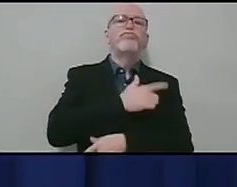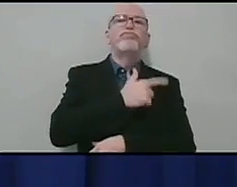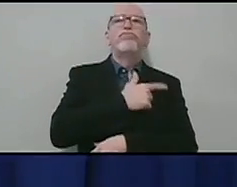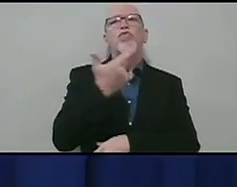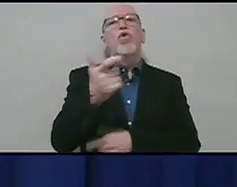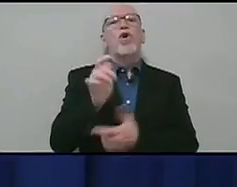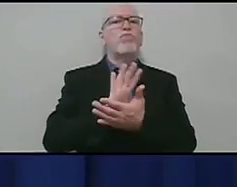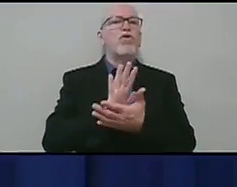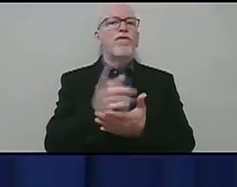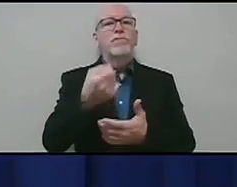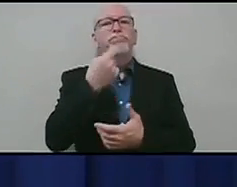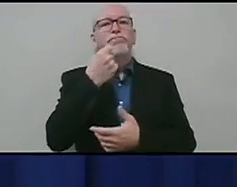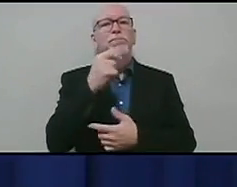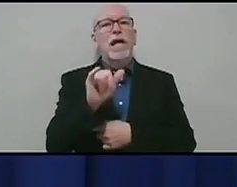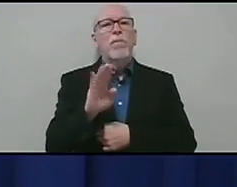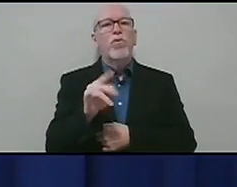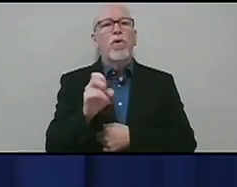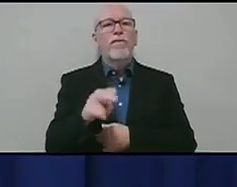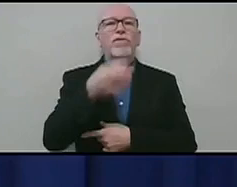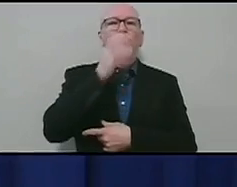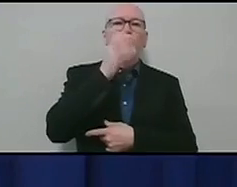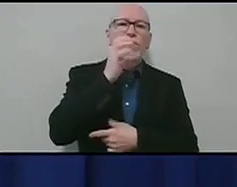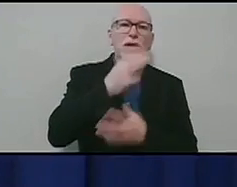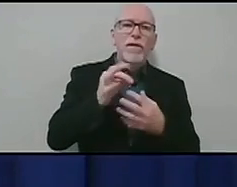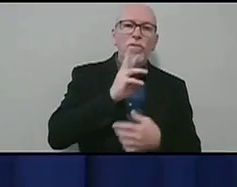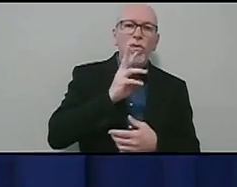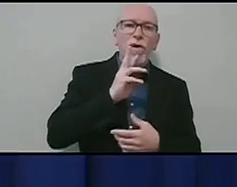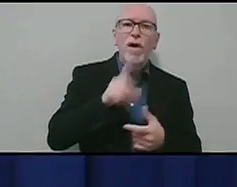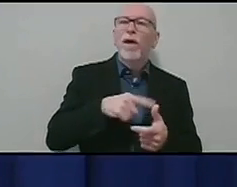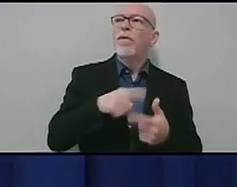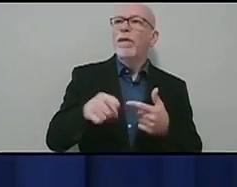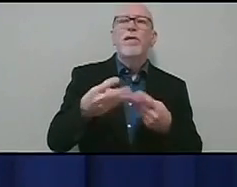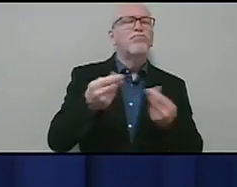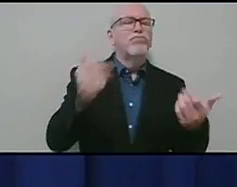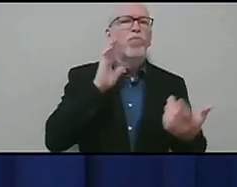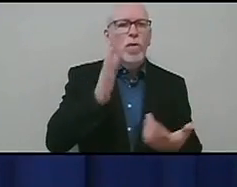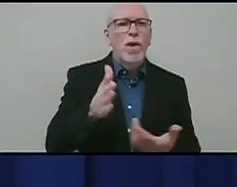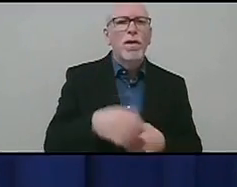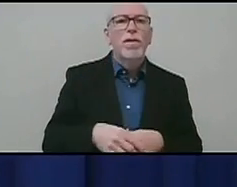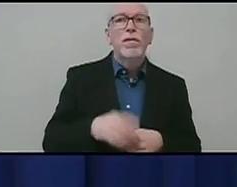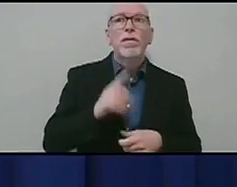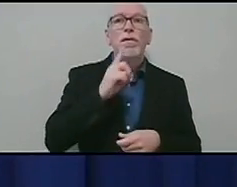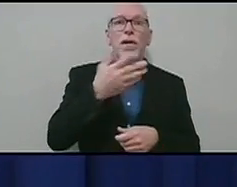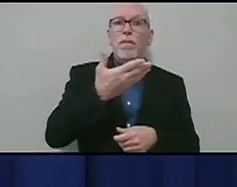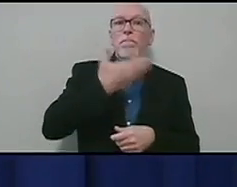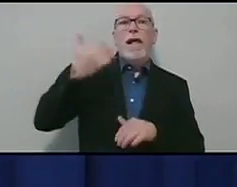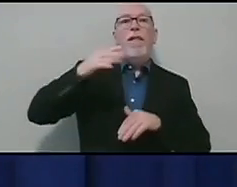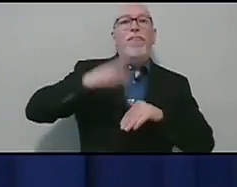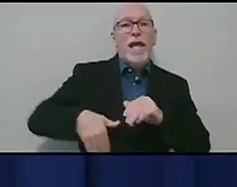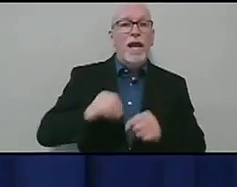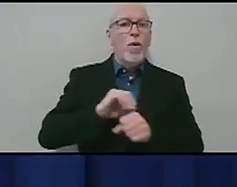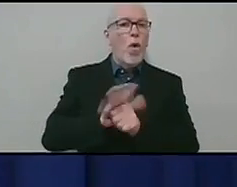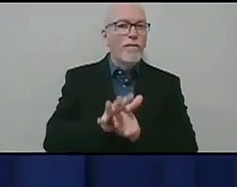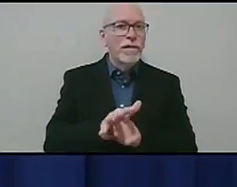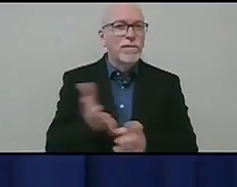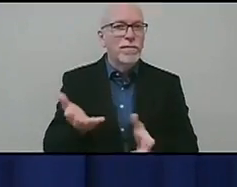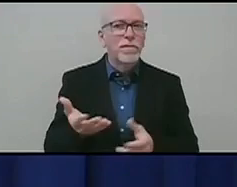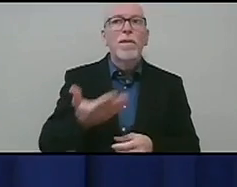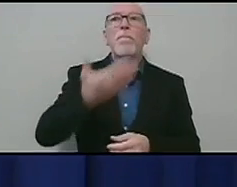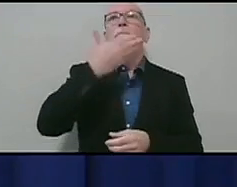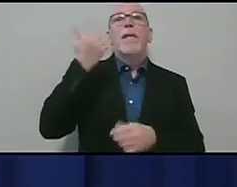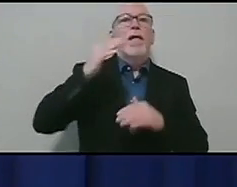some ibuprofen, drink lots of fluid, and then you're done. Ultimately, it is way better than having COVID. It is way better than